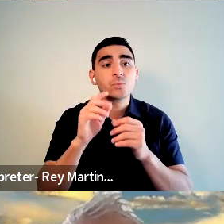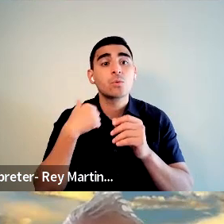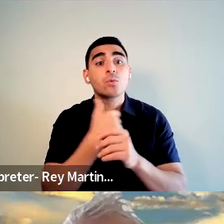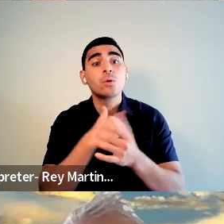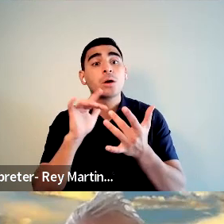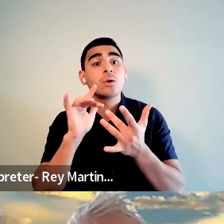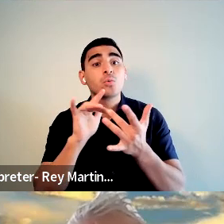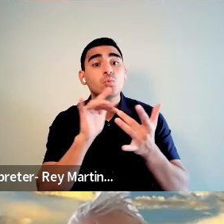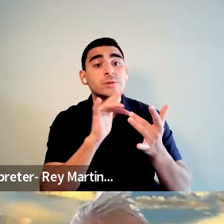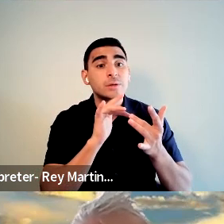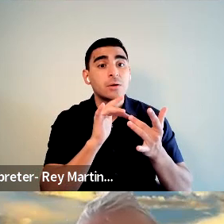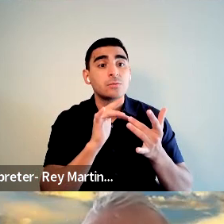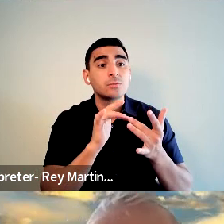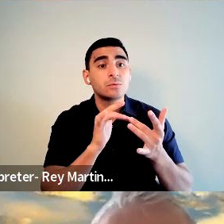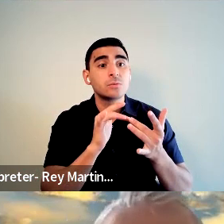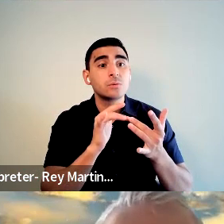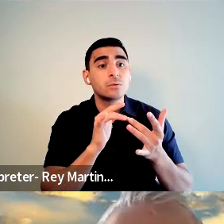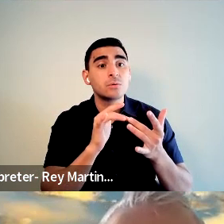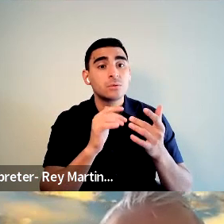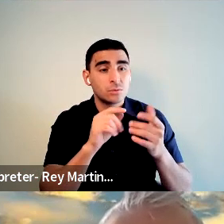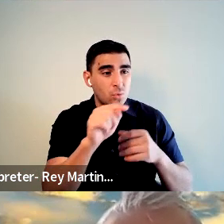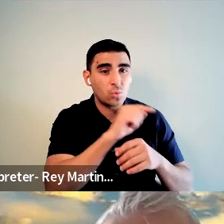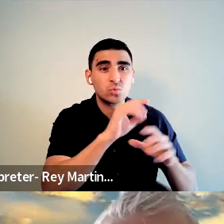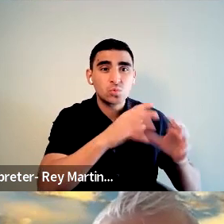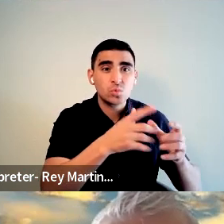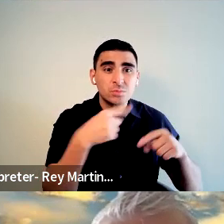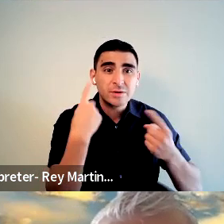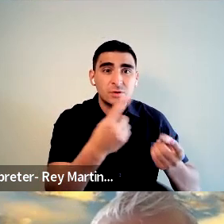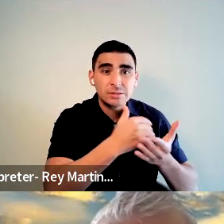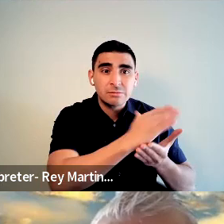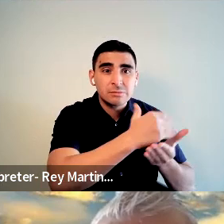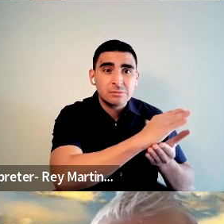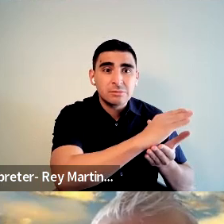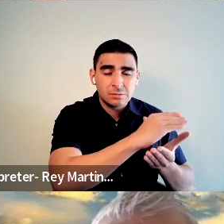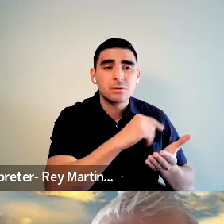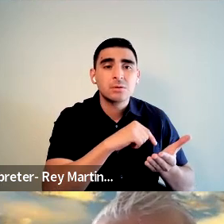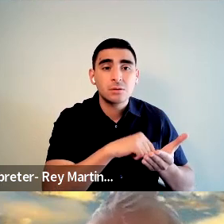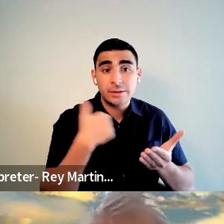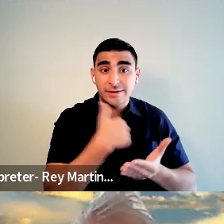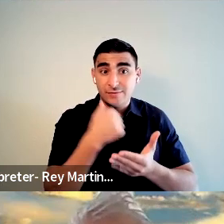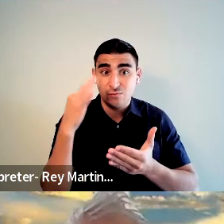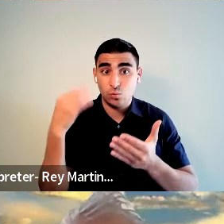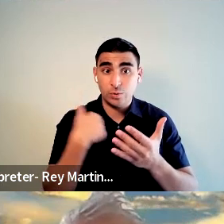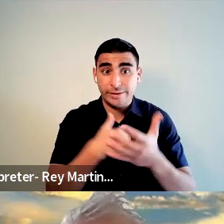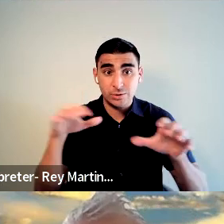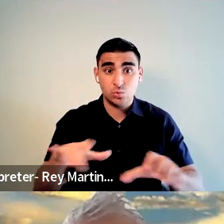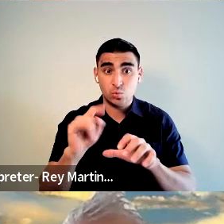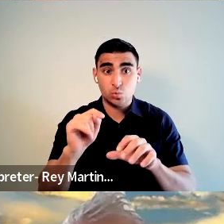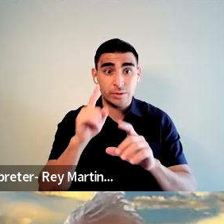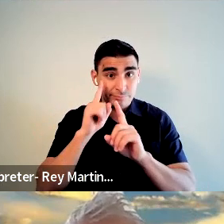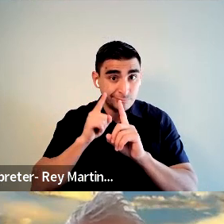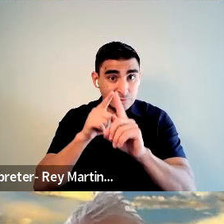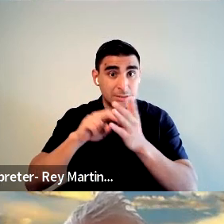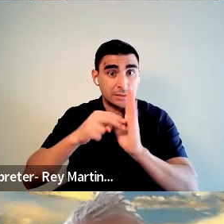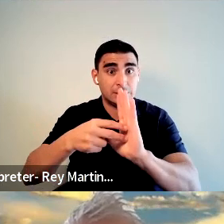and serving most marginalized communities, we do something, I think if we do this intentionally, that's sometimes called